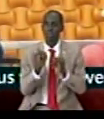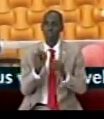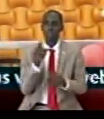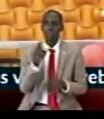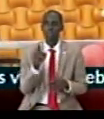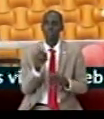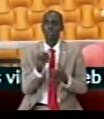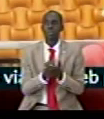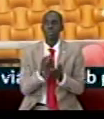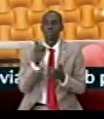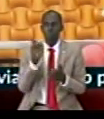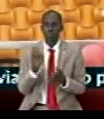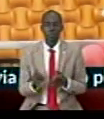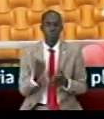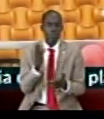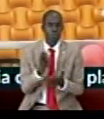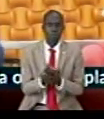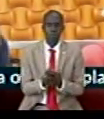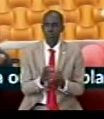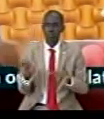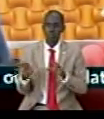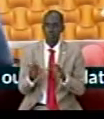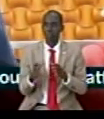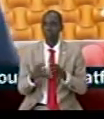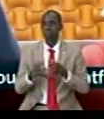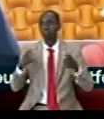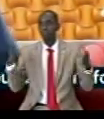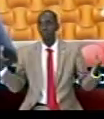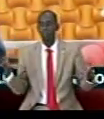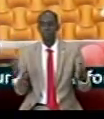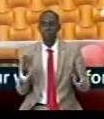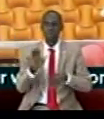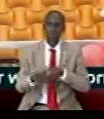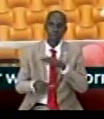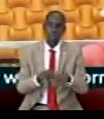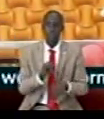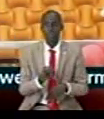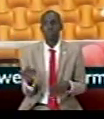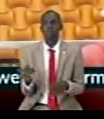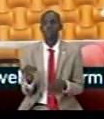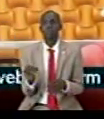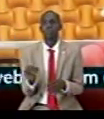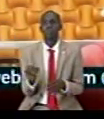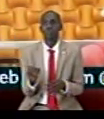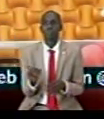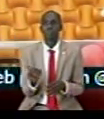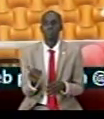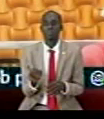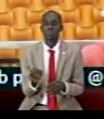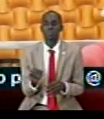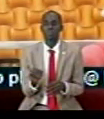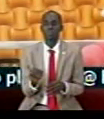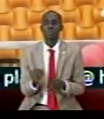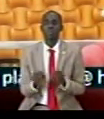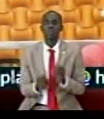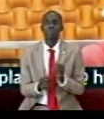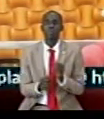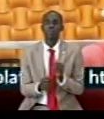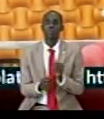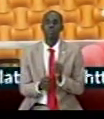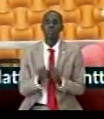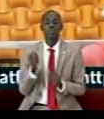relieve myself from stress. I should not walk a distance. Sorry to say this. Most times the doctors, they don't give us